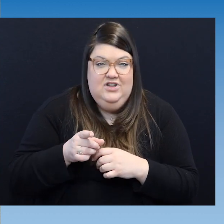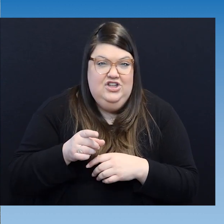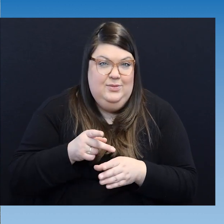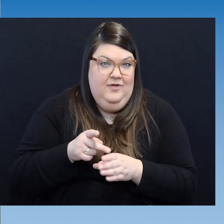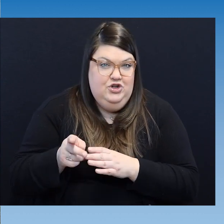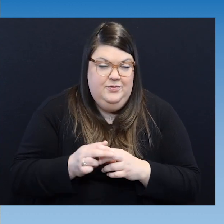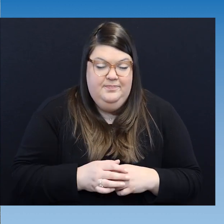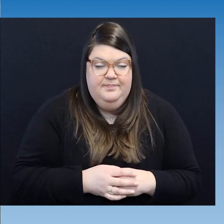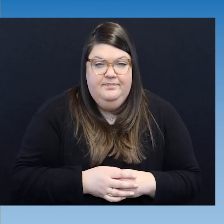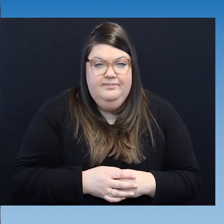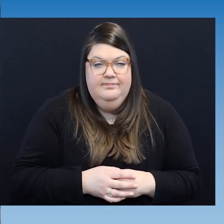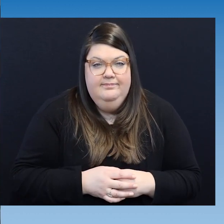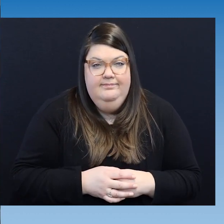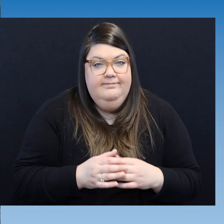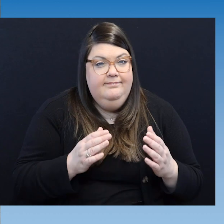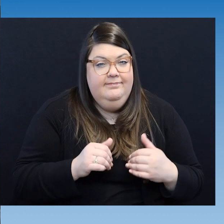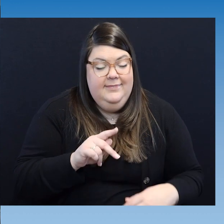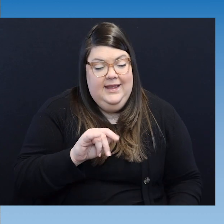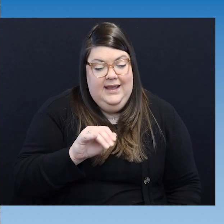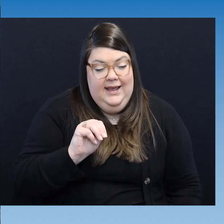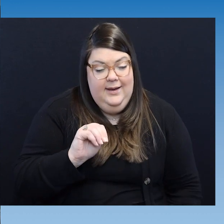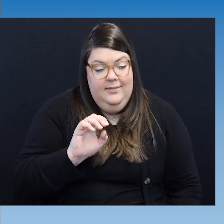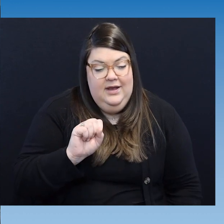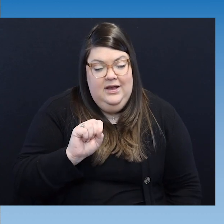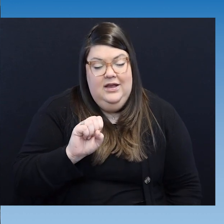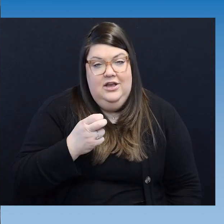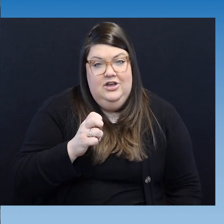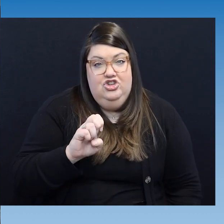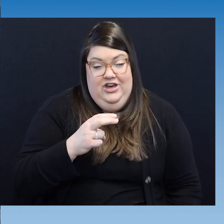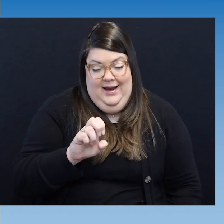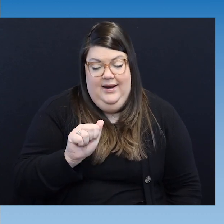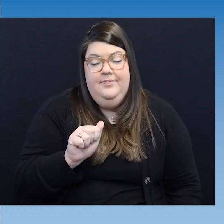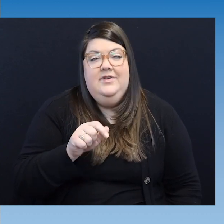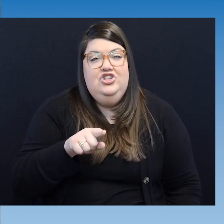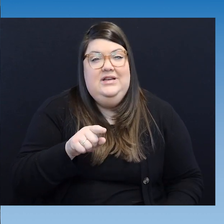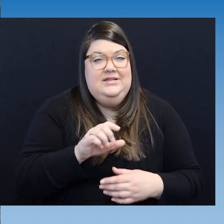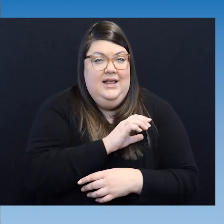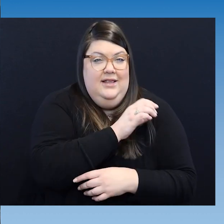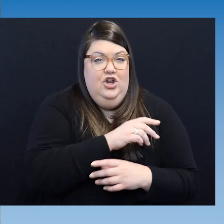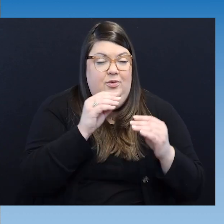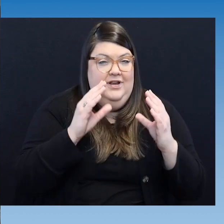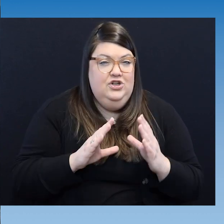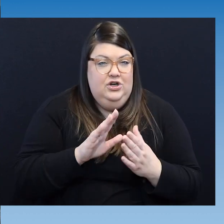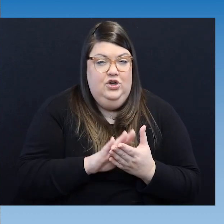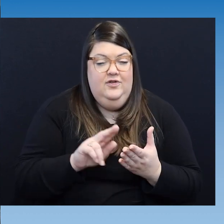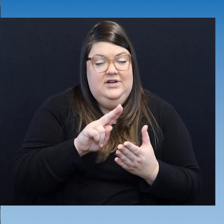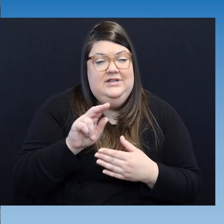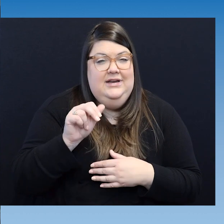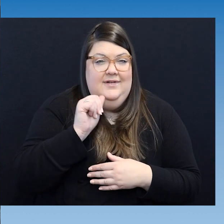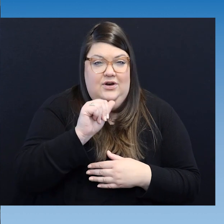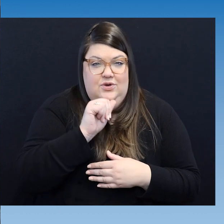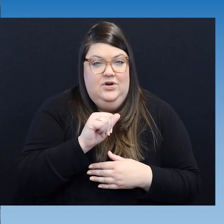professional. And then Kim Shea comes to us. She's a clinical professor in the University of Arizona College of